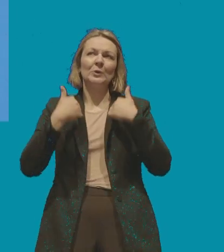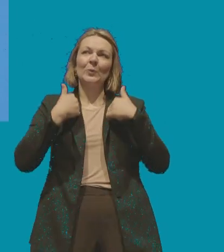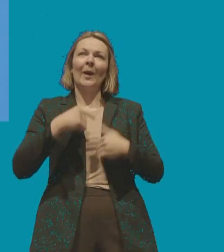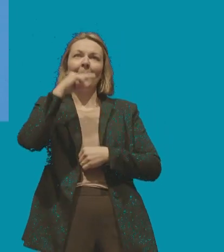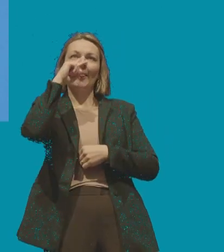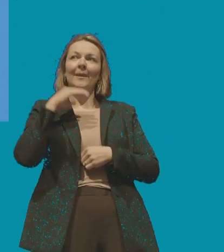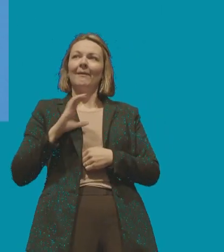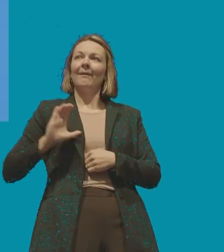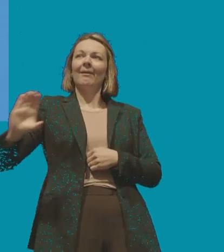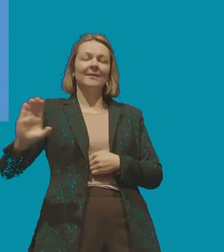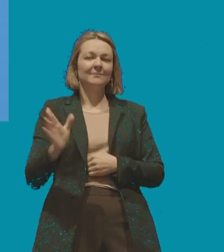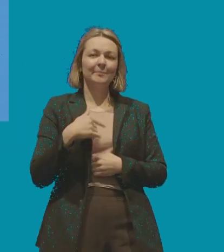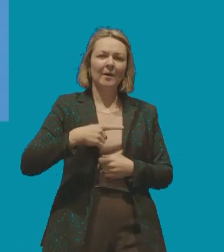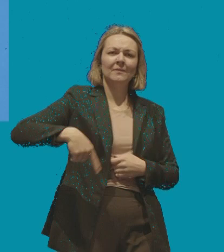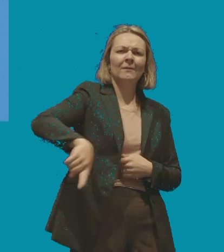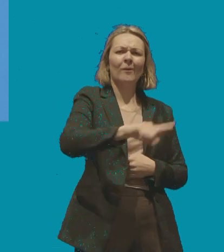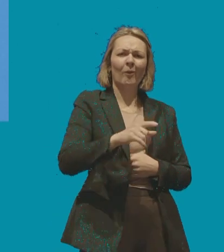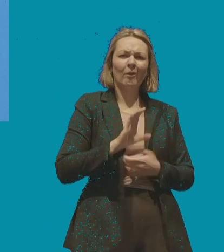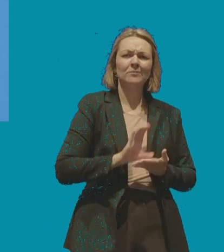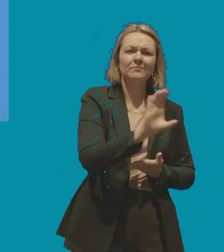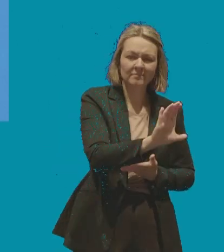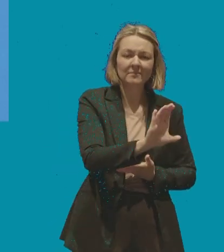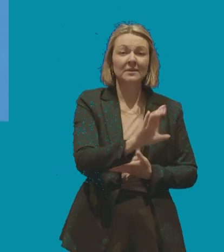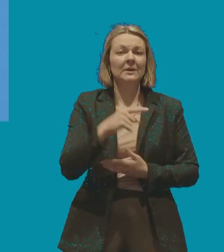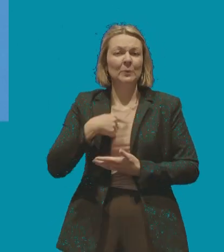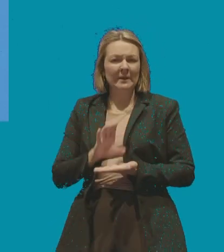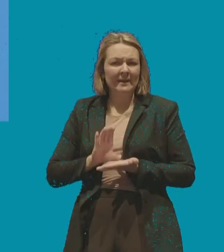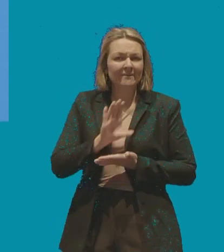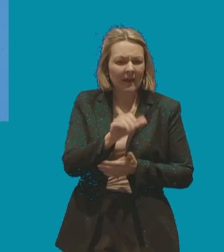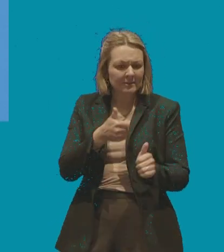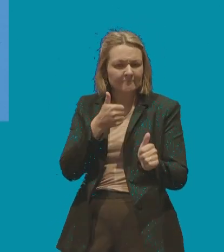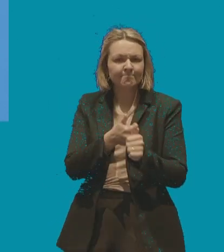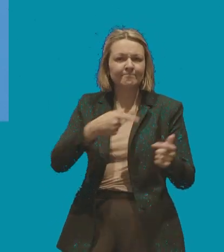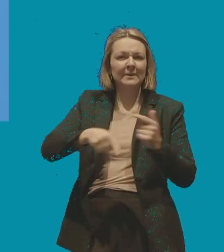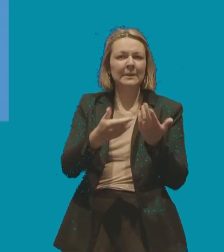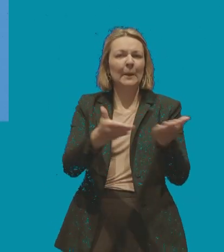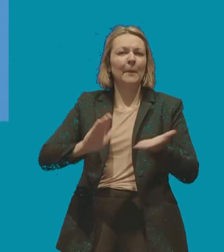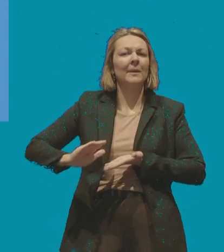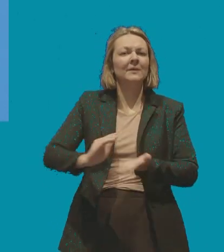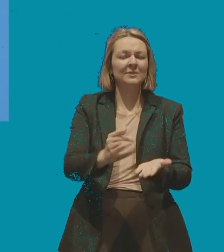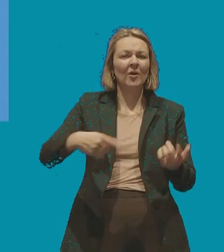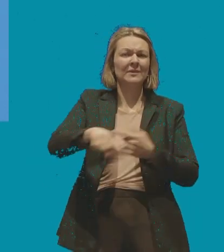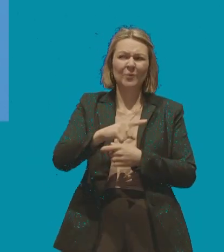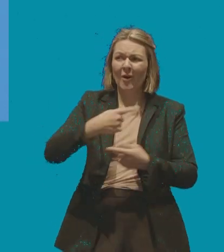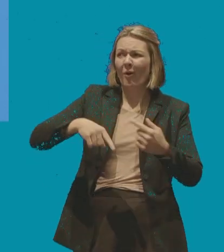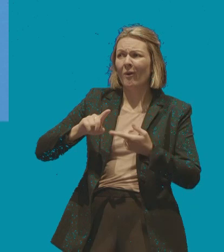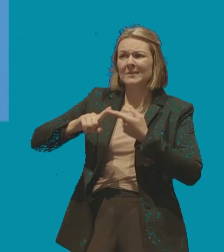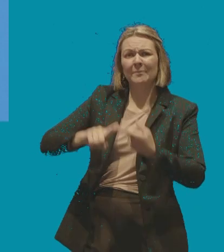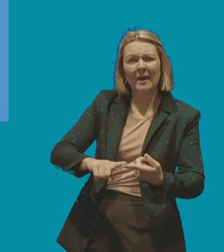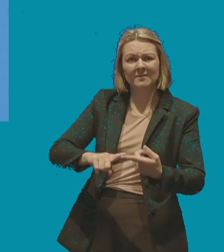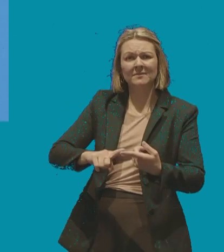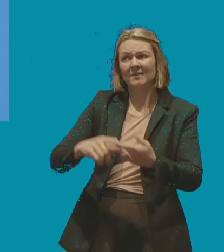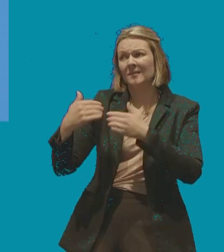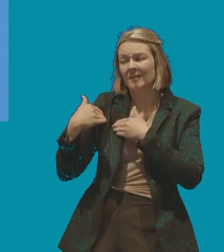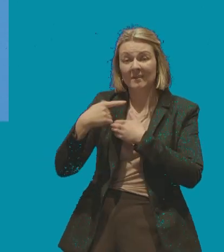industrial strategy to deliver good green jobs, and where we invest in the public services that we all depend on. And that requires